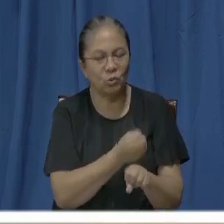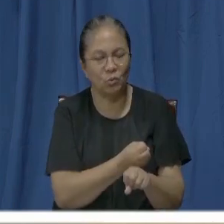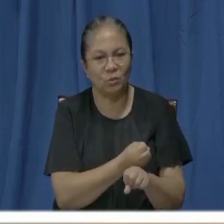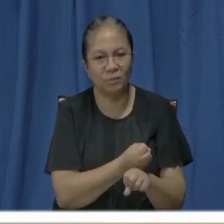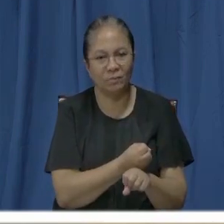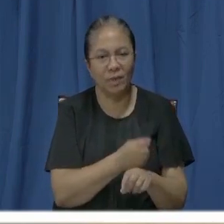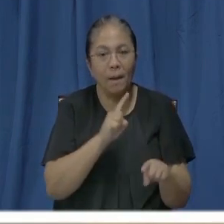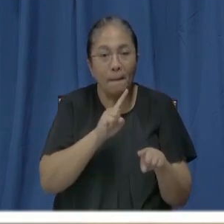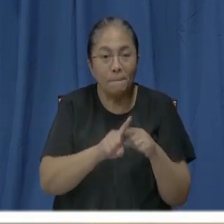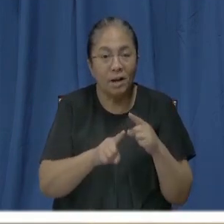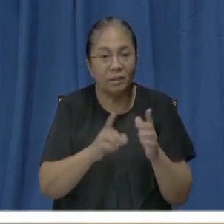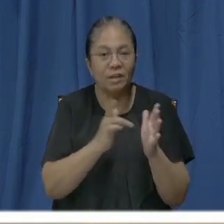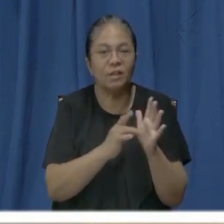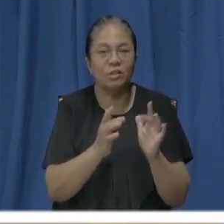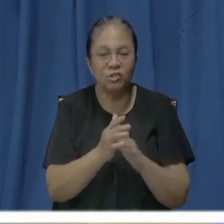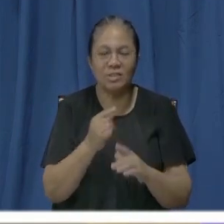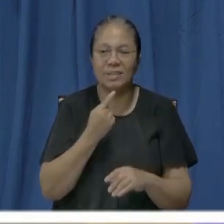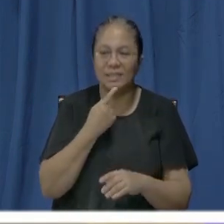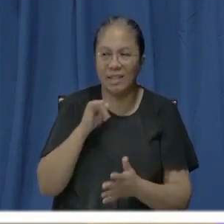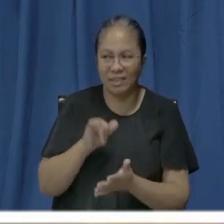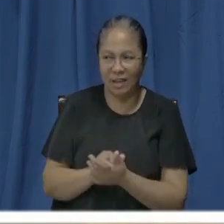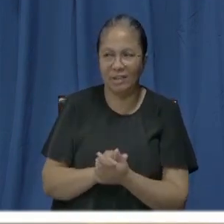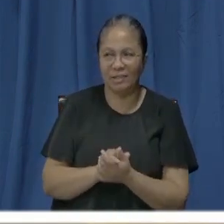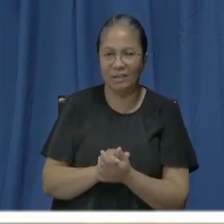Thank God Mary wasn't in the crowd.